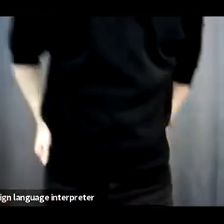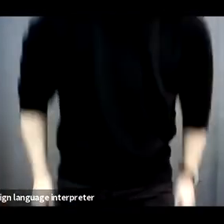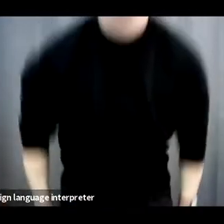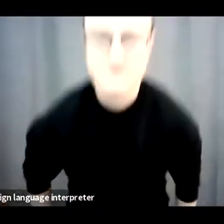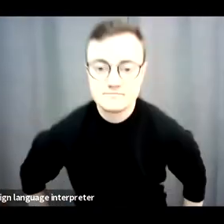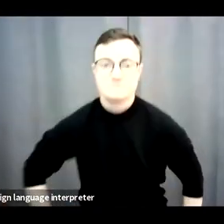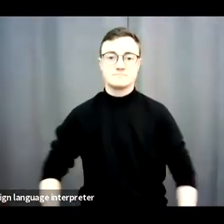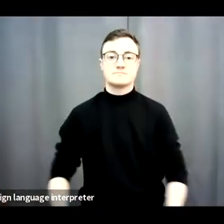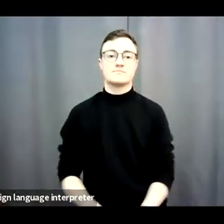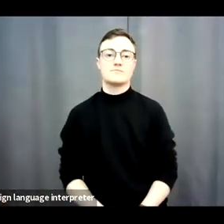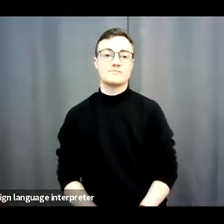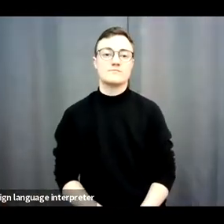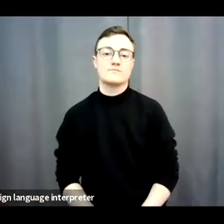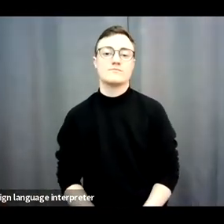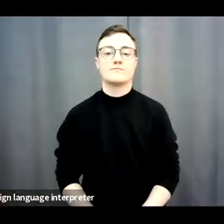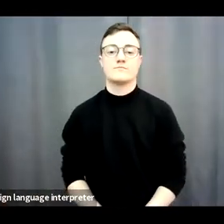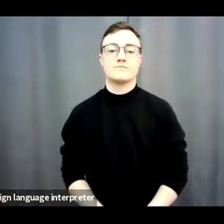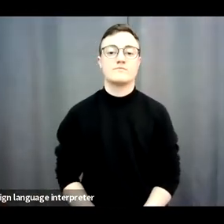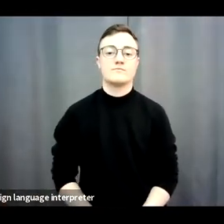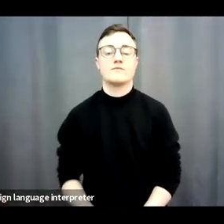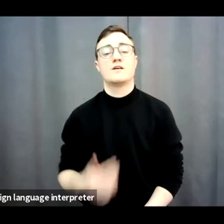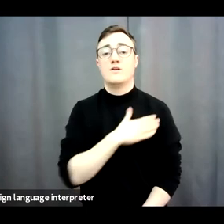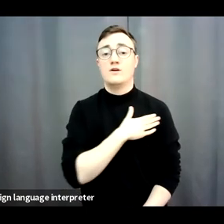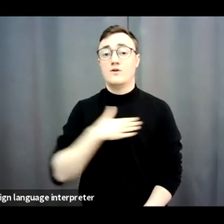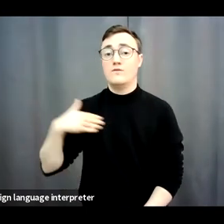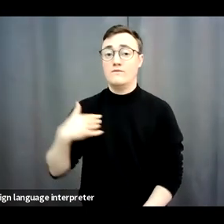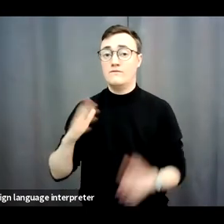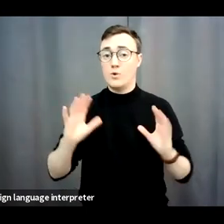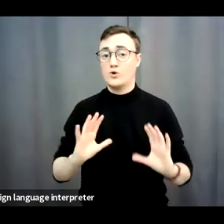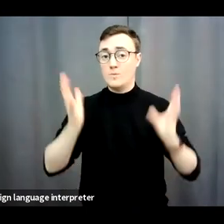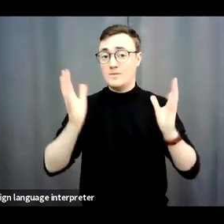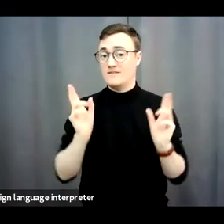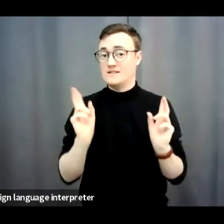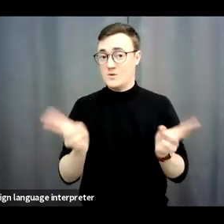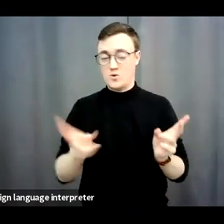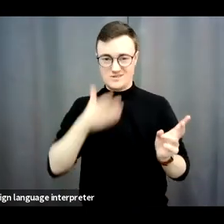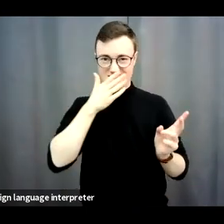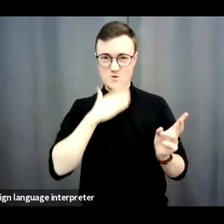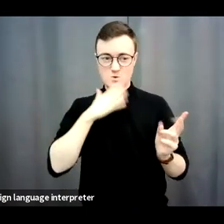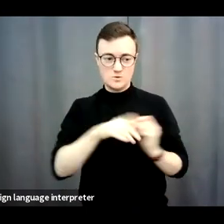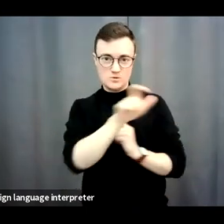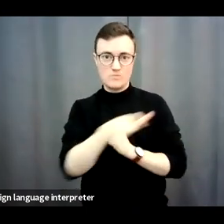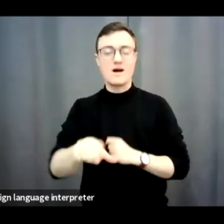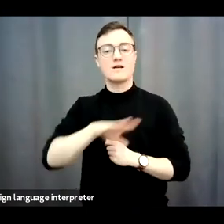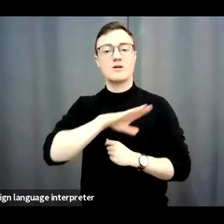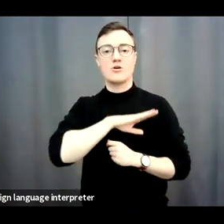our experience from our work is that youth often have a different and valuable perspective